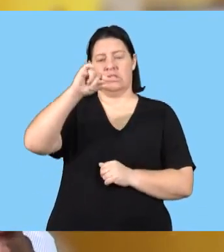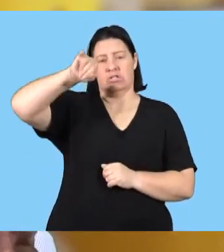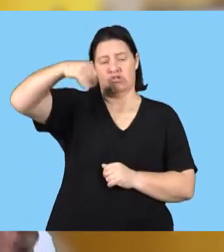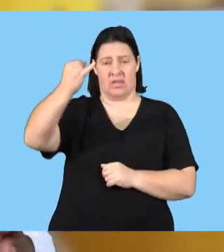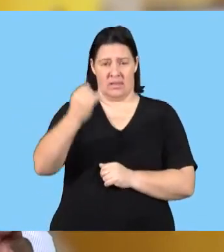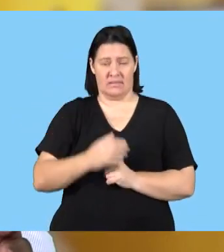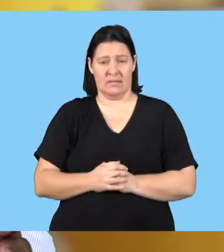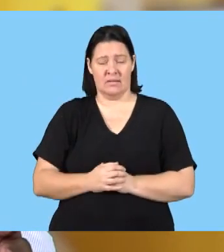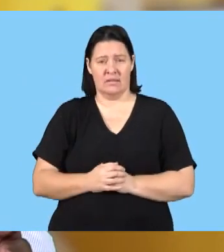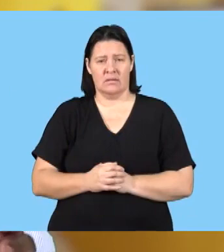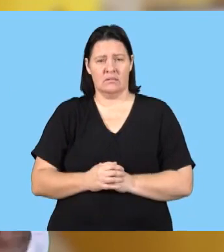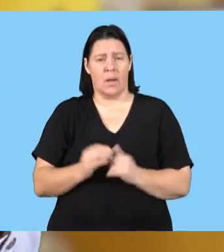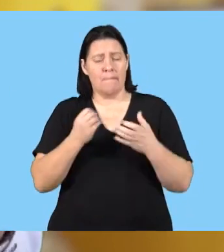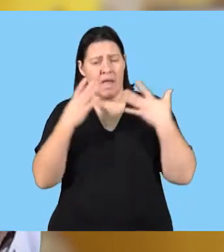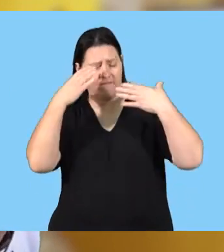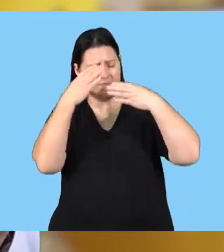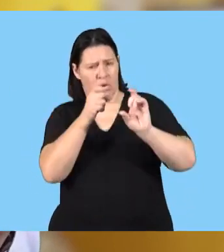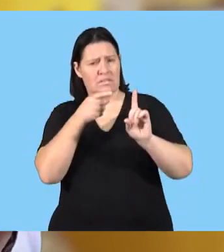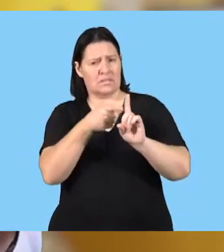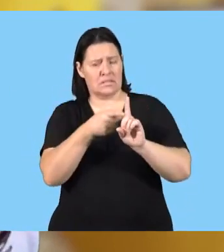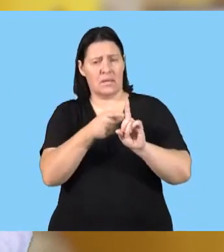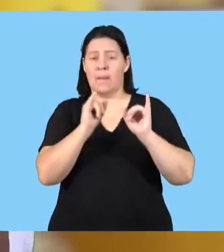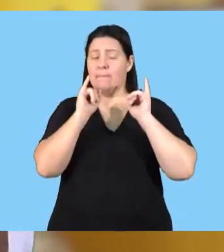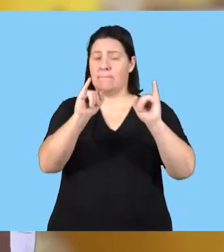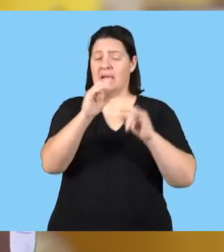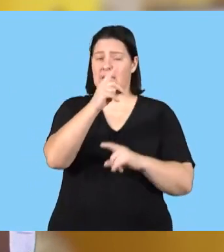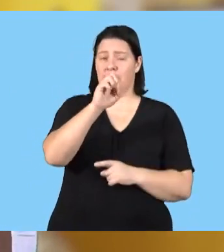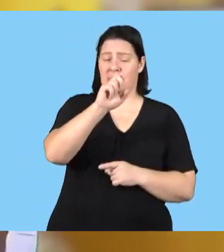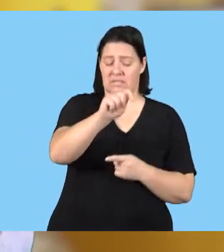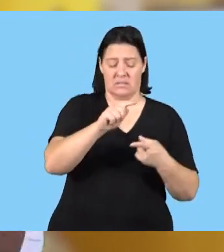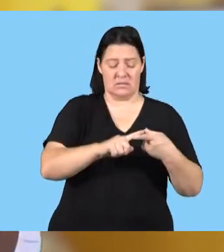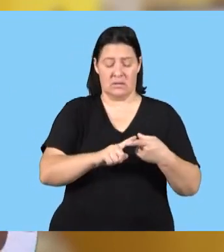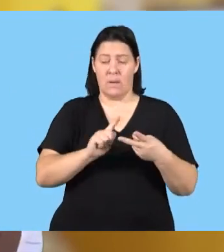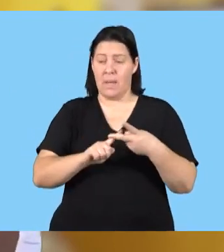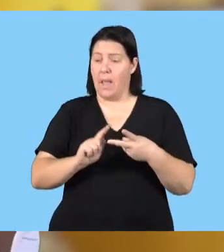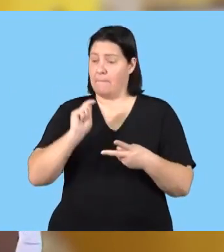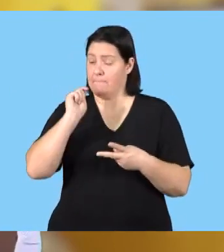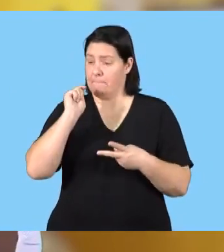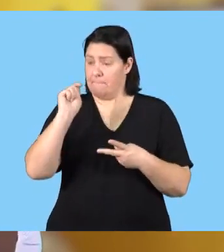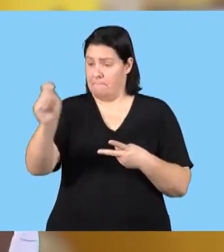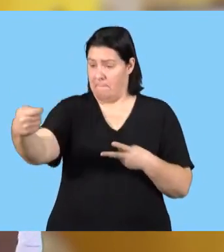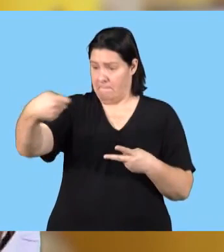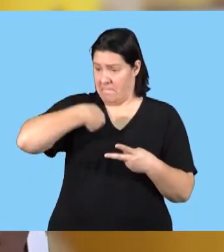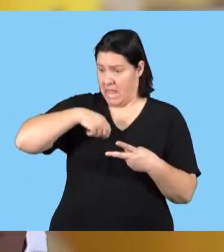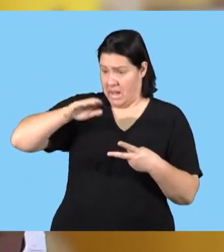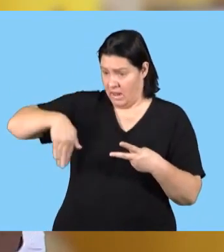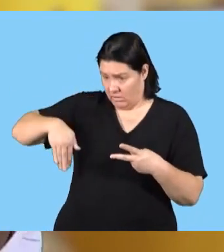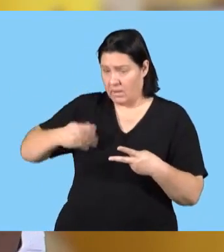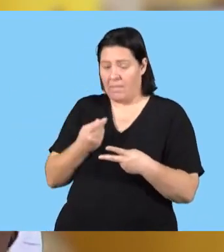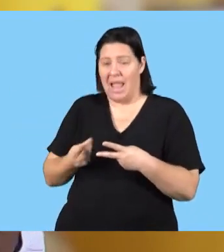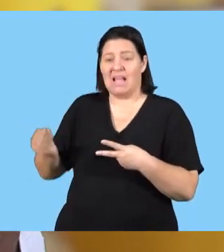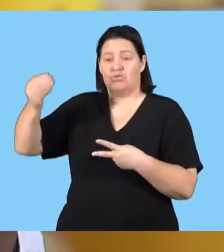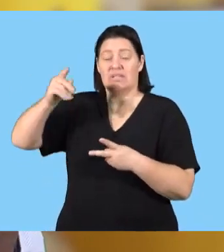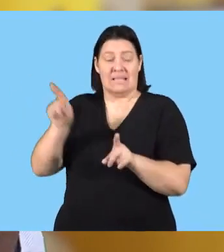general journal. My main focus is going to be on bad debts, interest on overdue debtors, as well as interest on